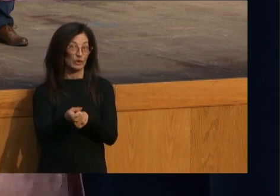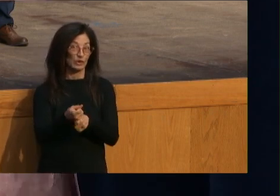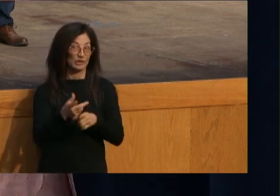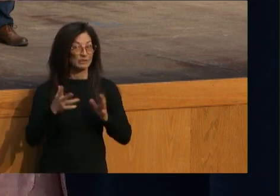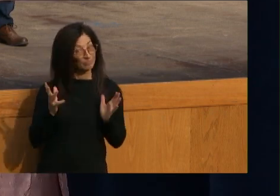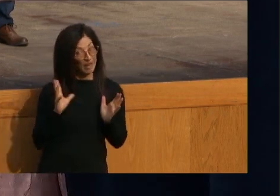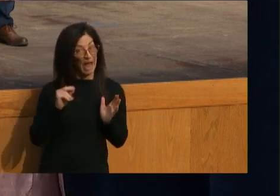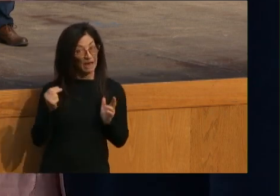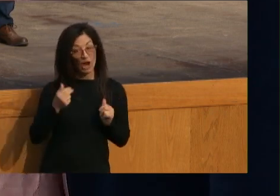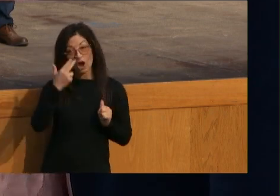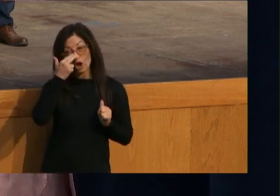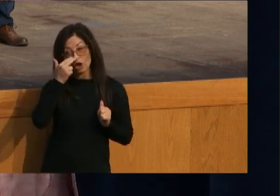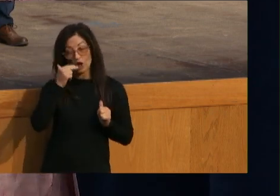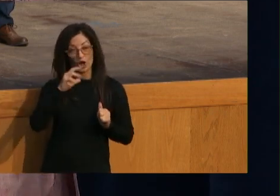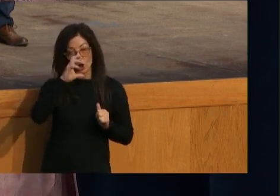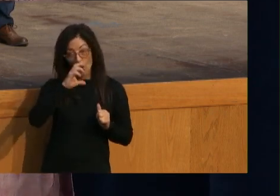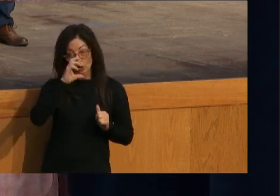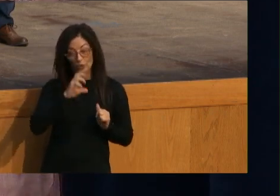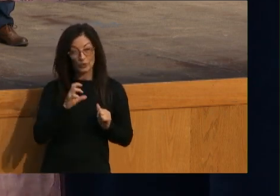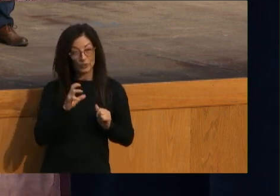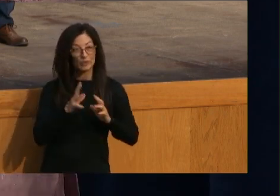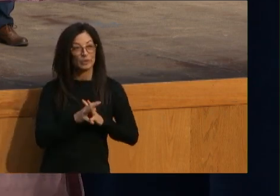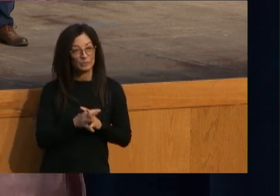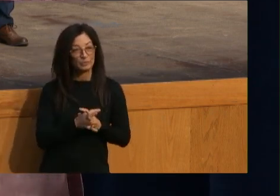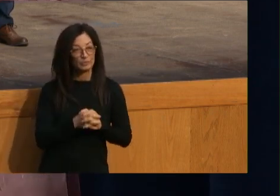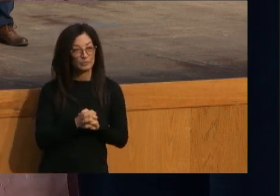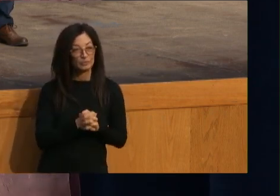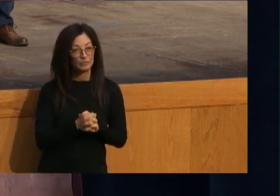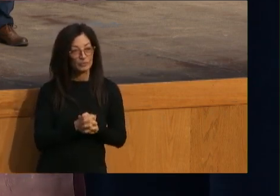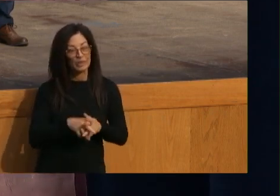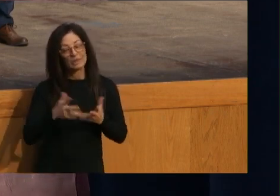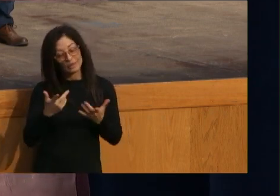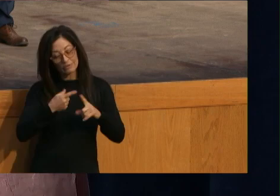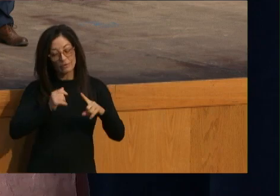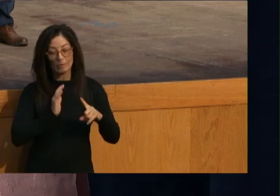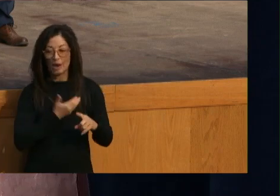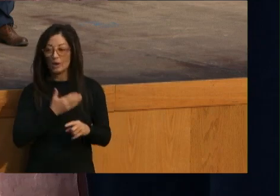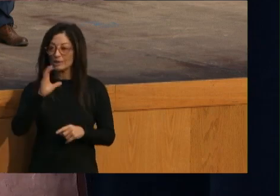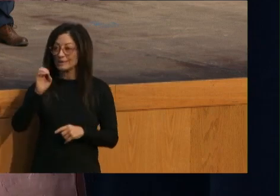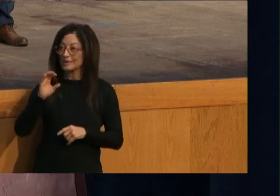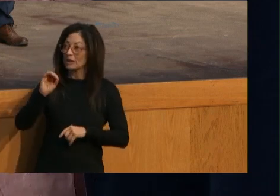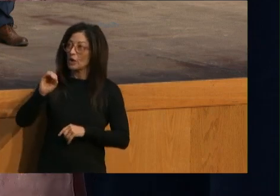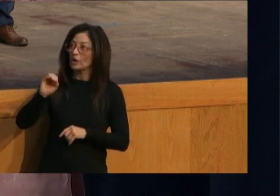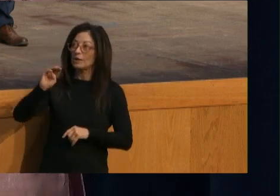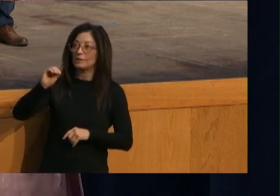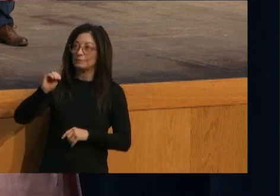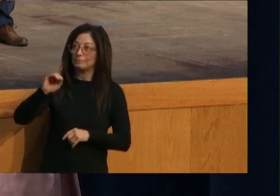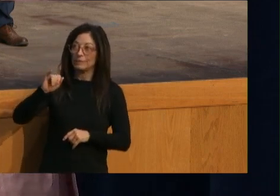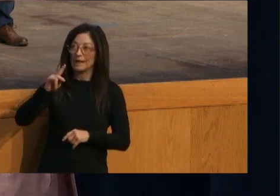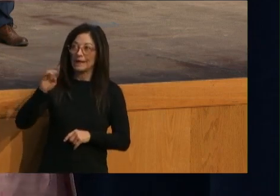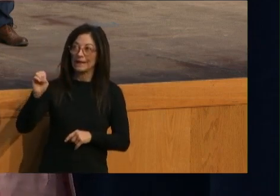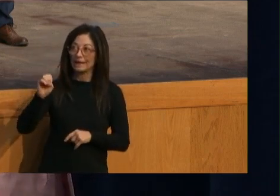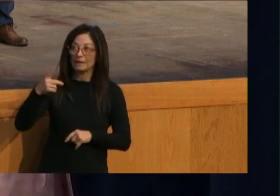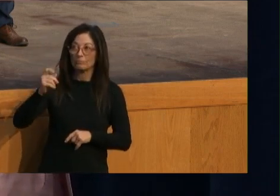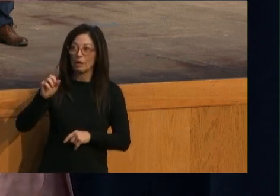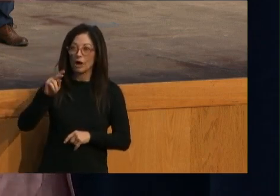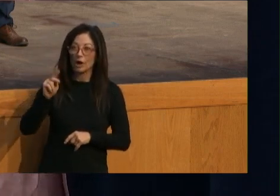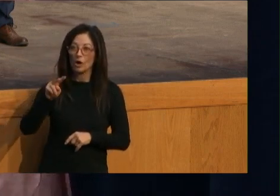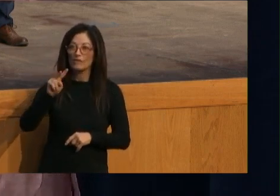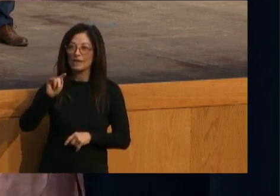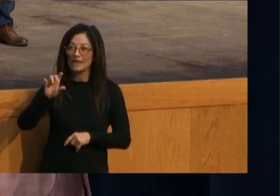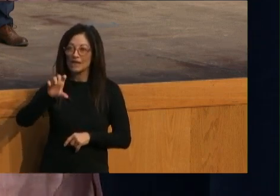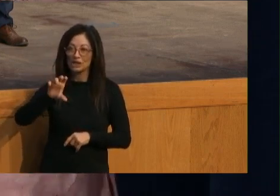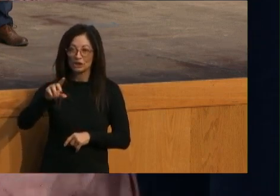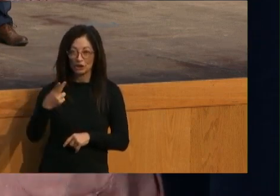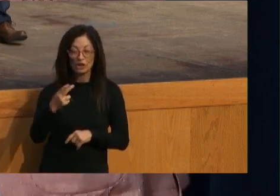cartoons, and that's a little bit of carryover from our CEO, Mike Popovich, who is a big fan of cartoons and jokes. And so Dr.